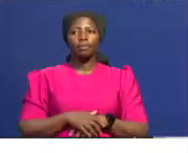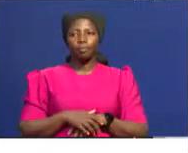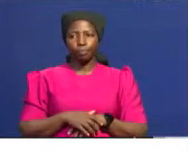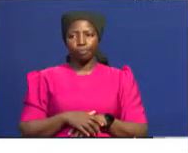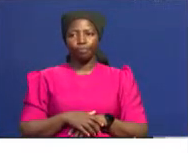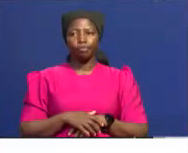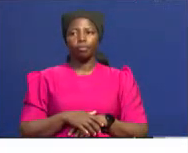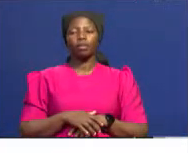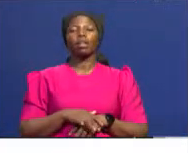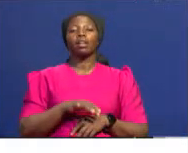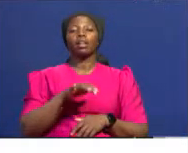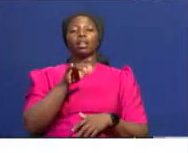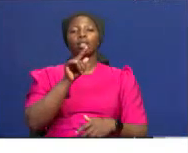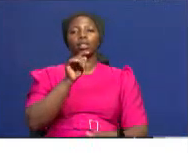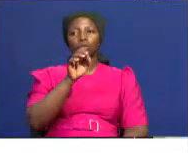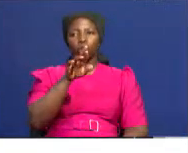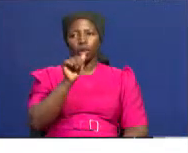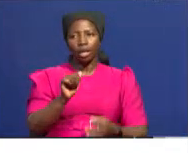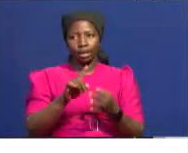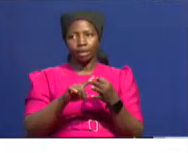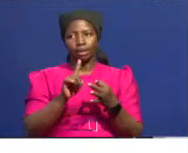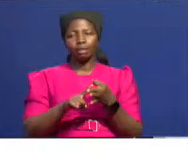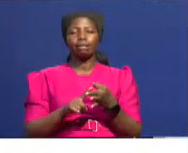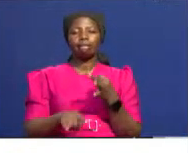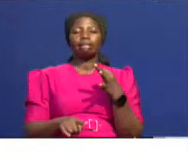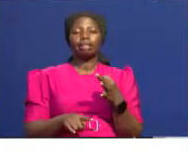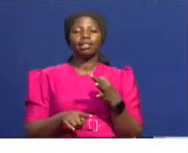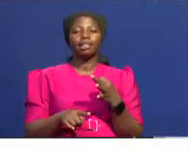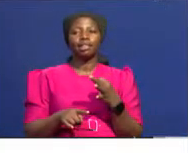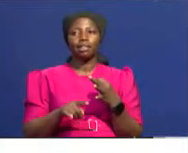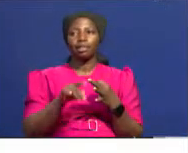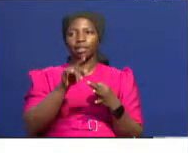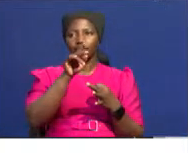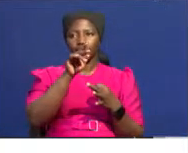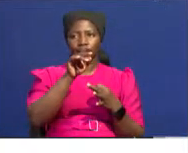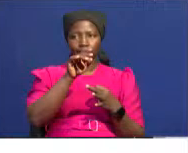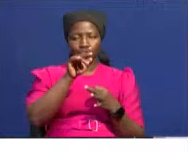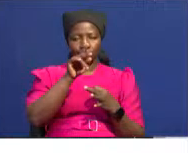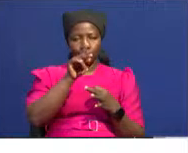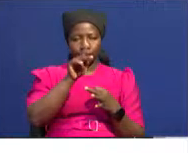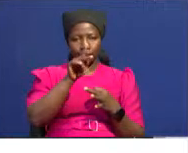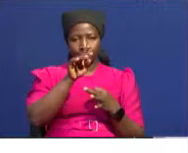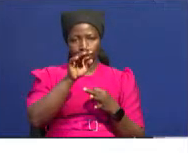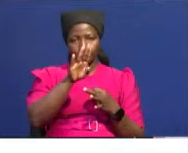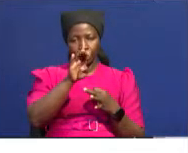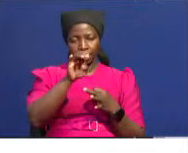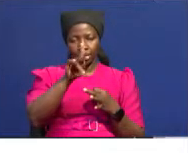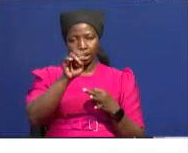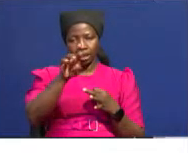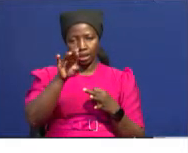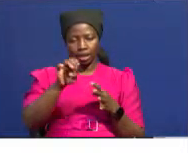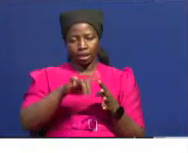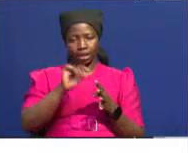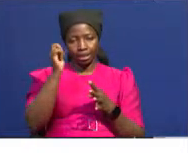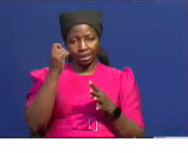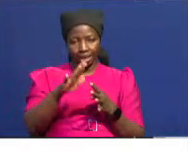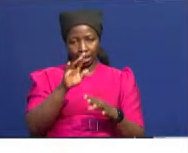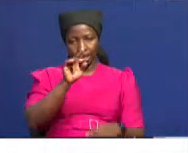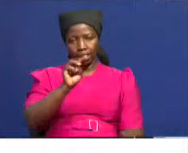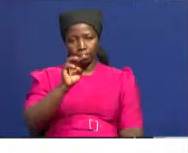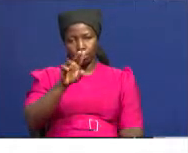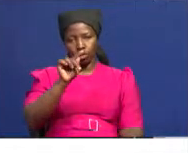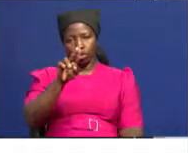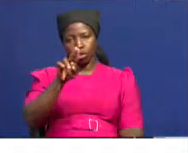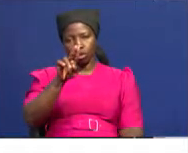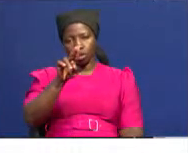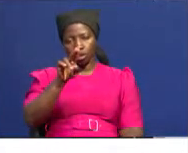Tola, multiple World and Olympic Champion in track and field Kenenisa Bekele, and Kenya's Alexander Mutiso